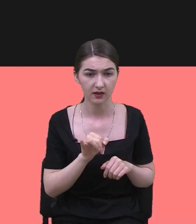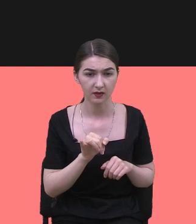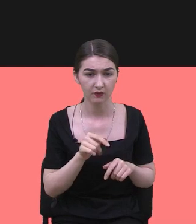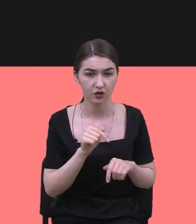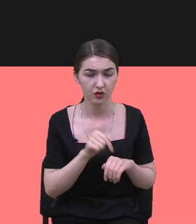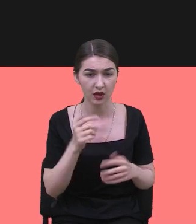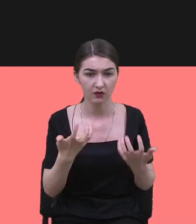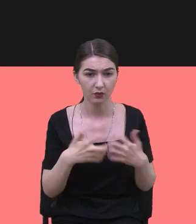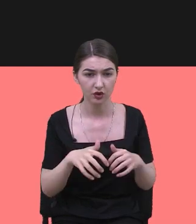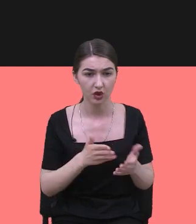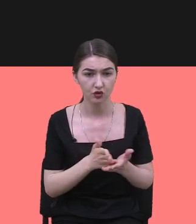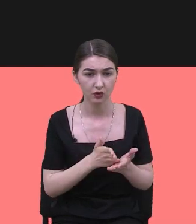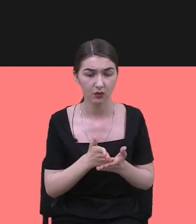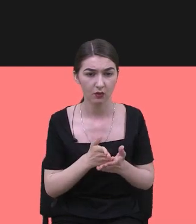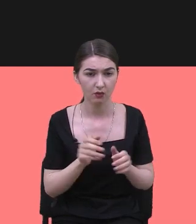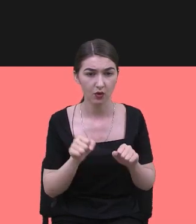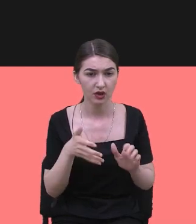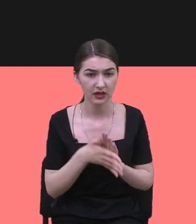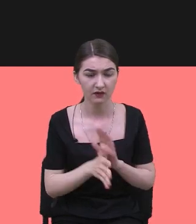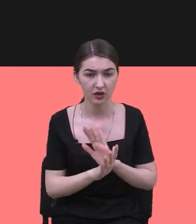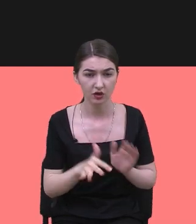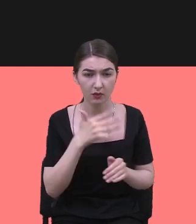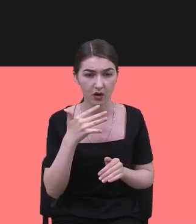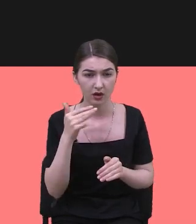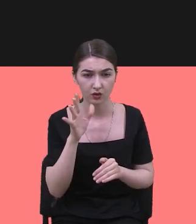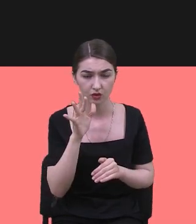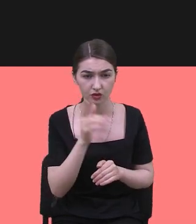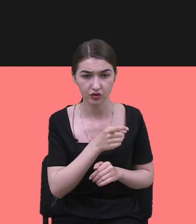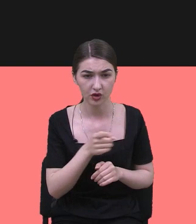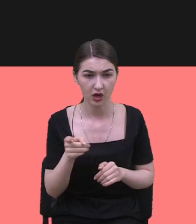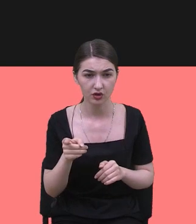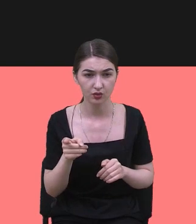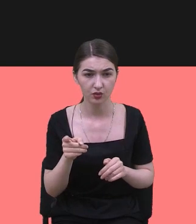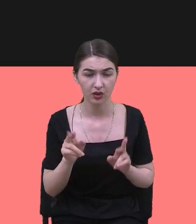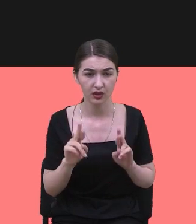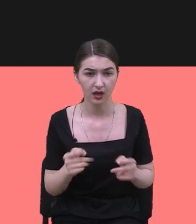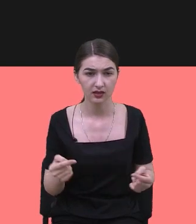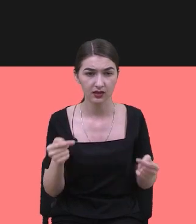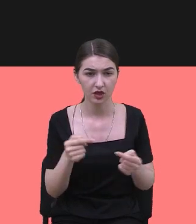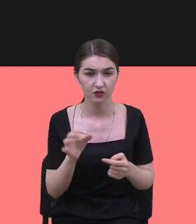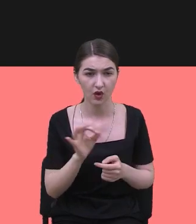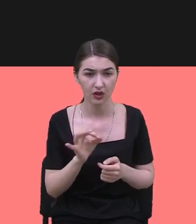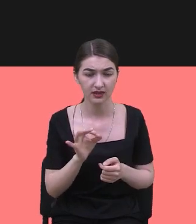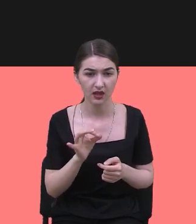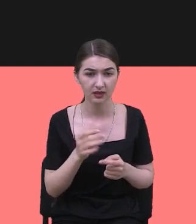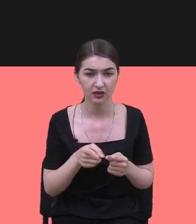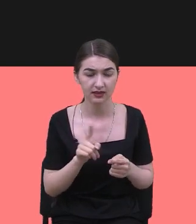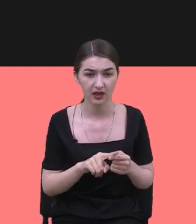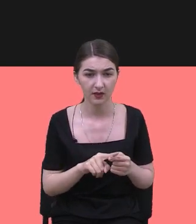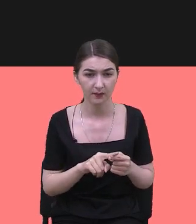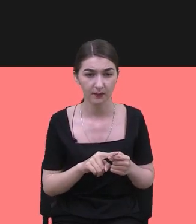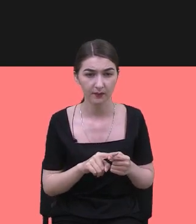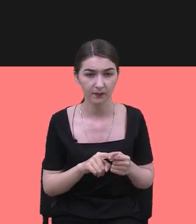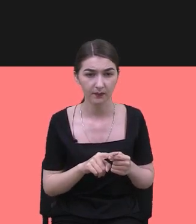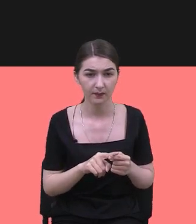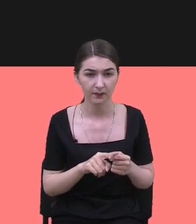can quickly report an incident and then the data is easily tracked. So the time